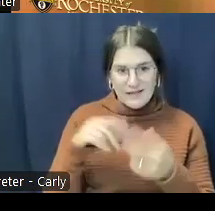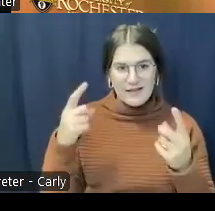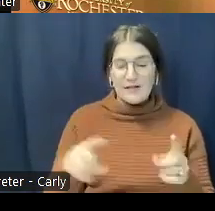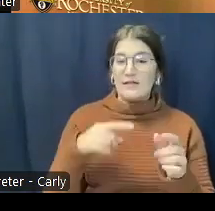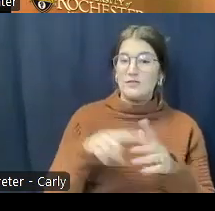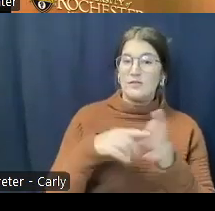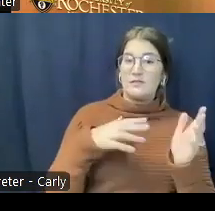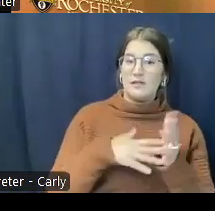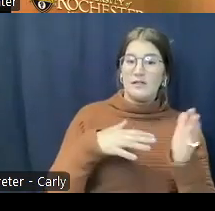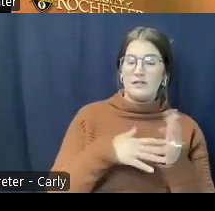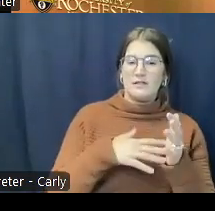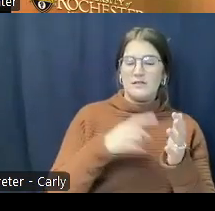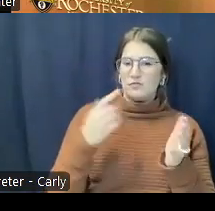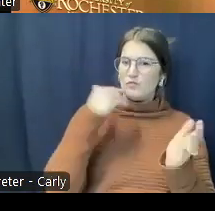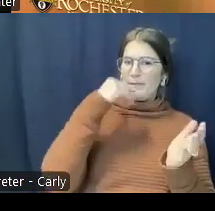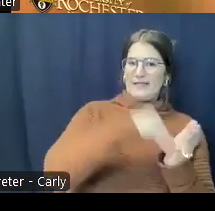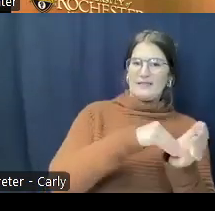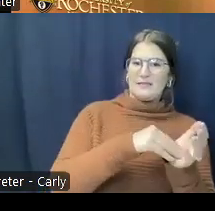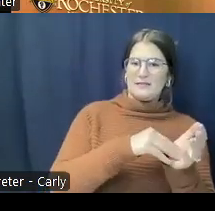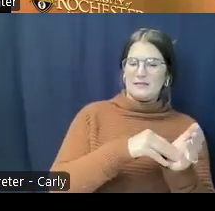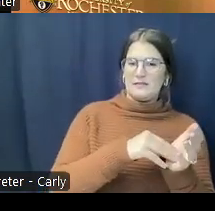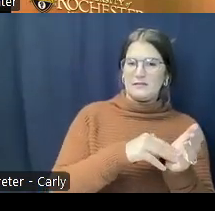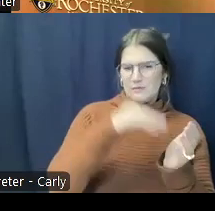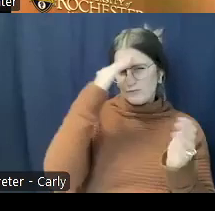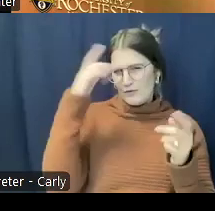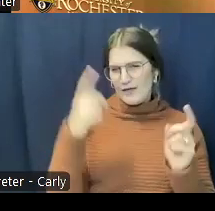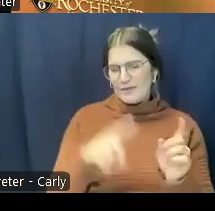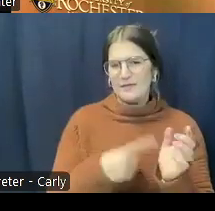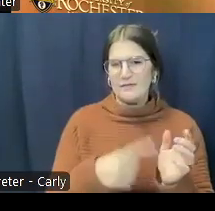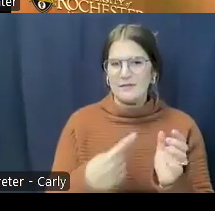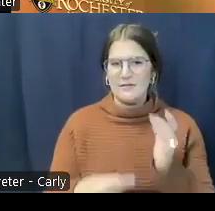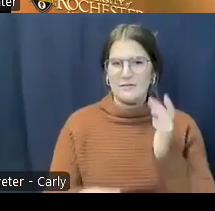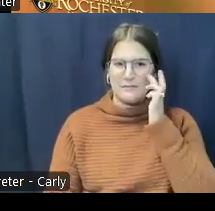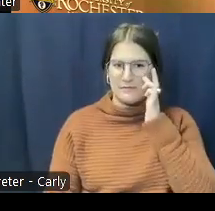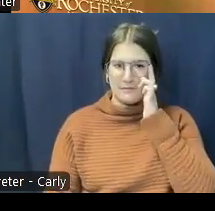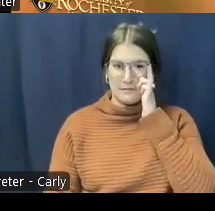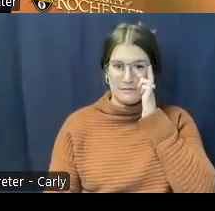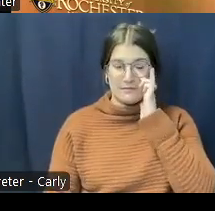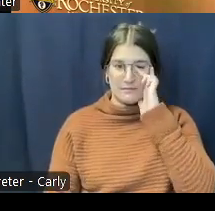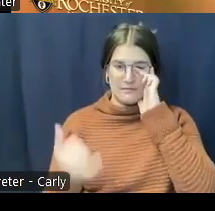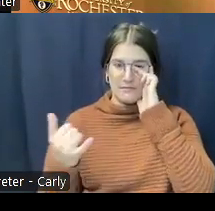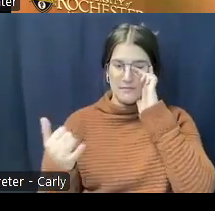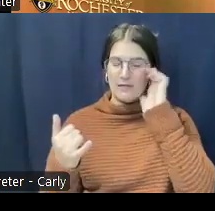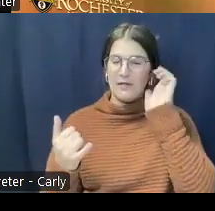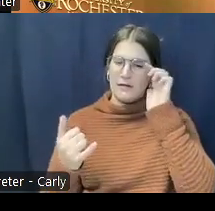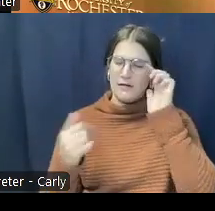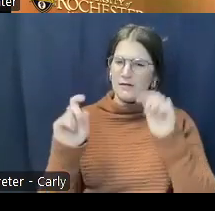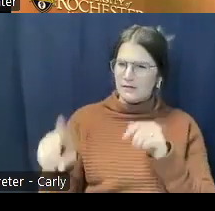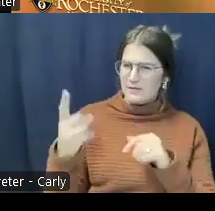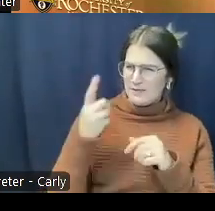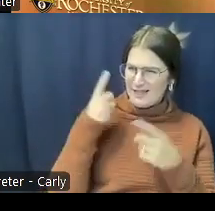just answered the question. I just repeated my question for them because we all kind of know that happens sometimes. We just forget that. But now I began to say, well, did something happen just